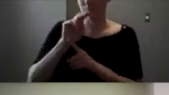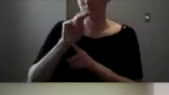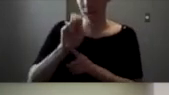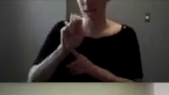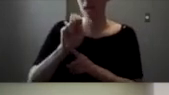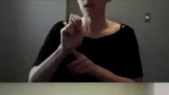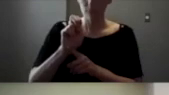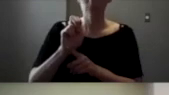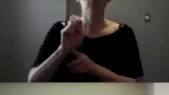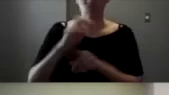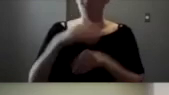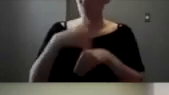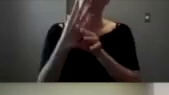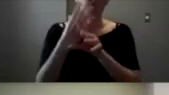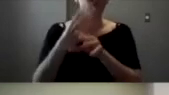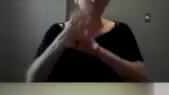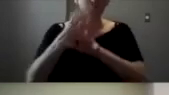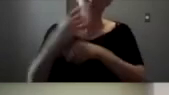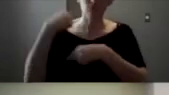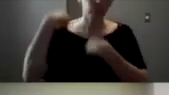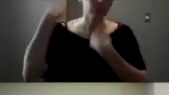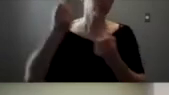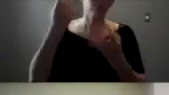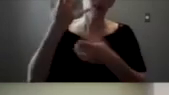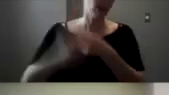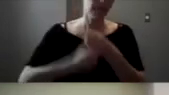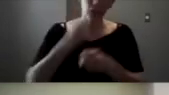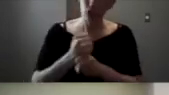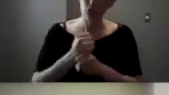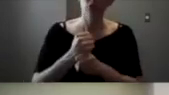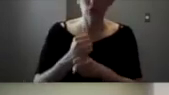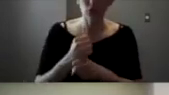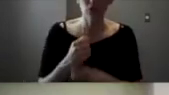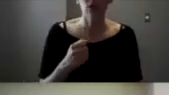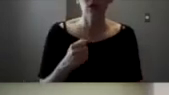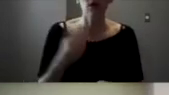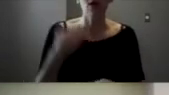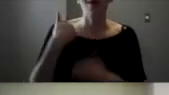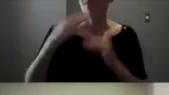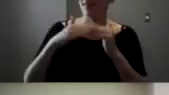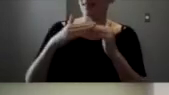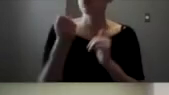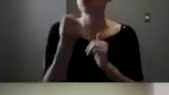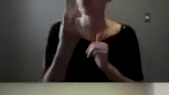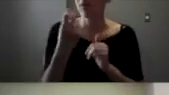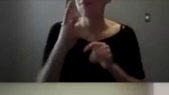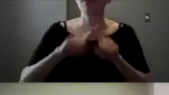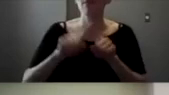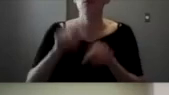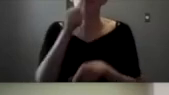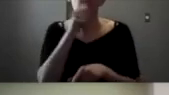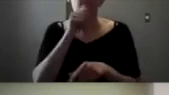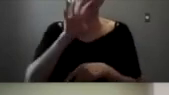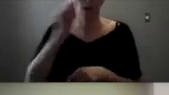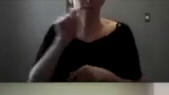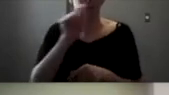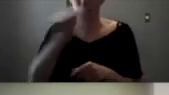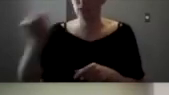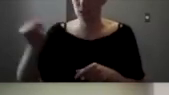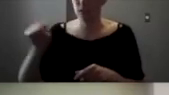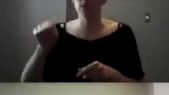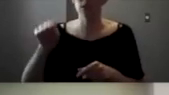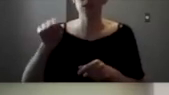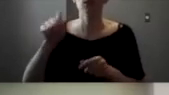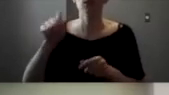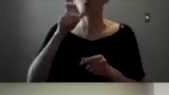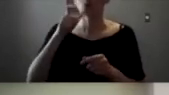as I said, for years and years, and there are at least 12 different proprietary companies which are app-based for